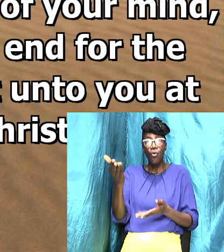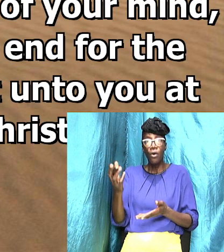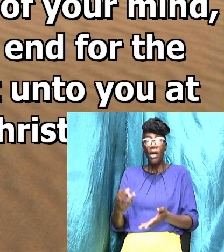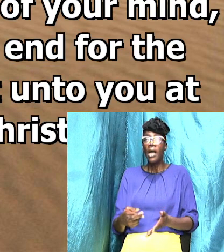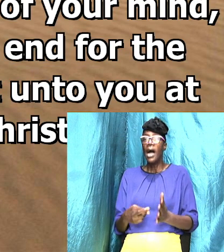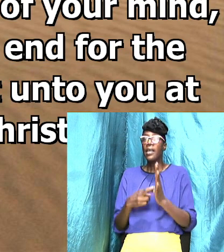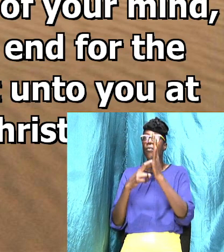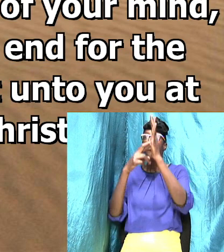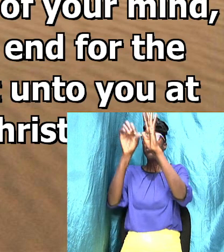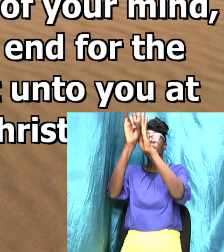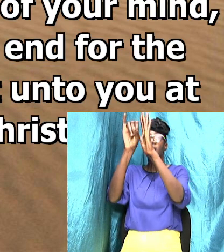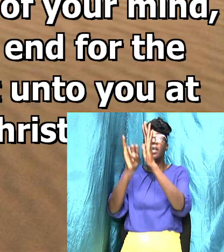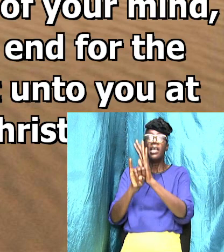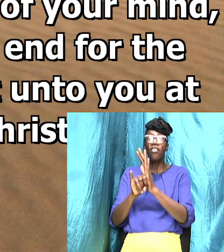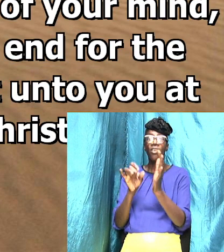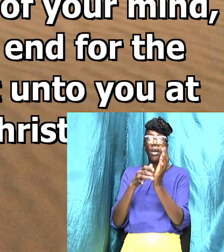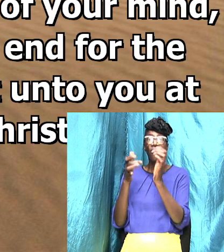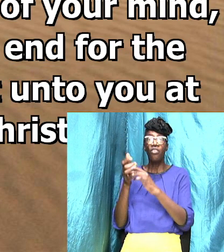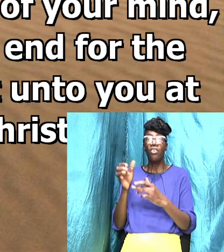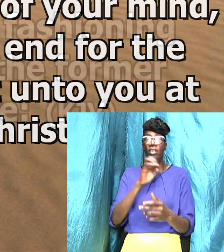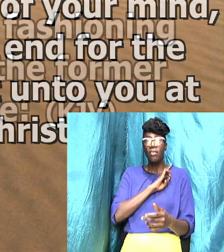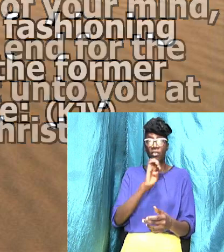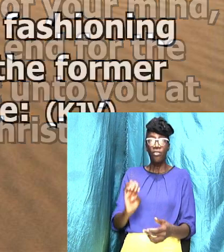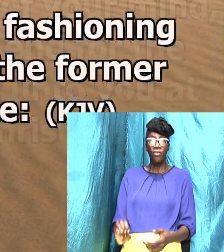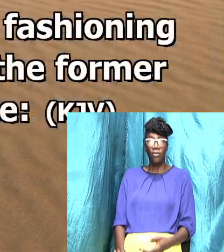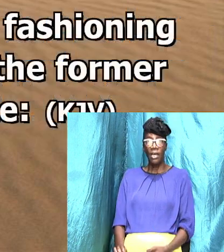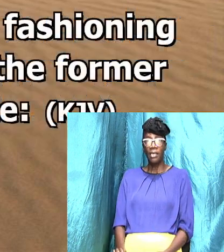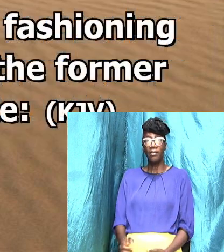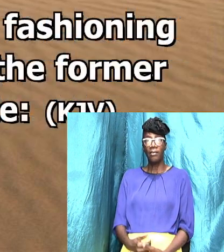the revelation of Jesus Christ.